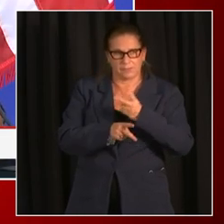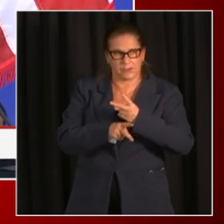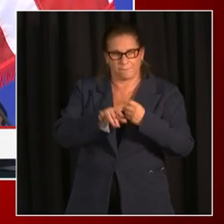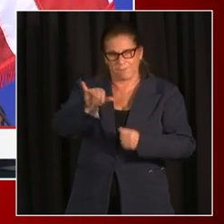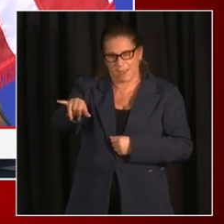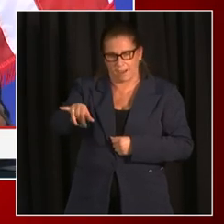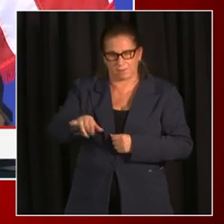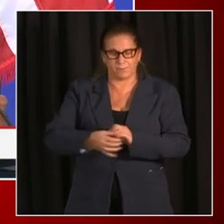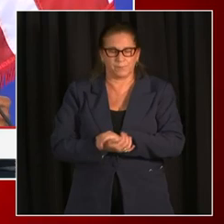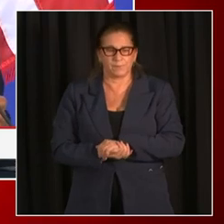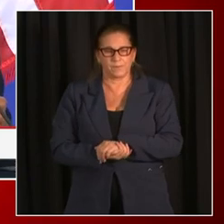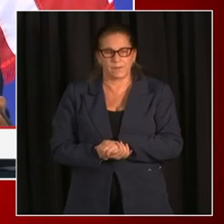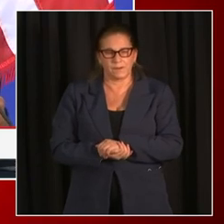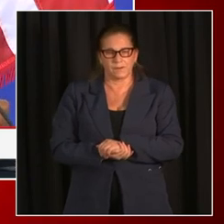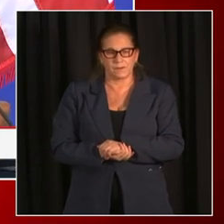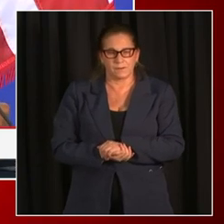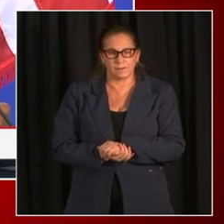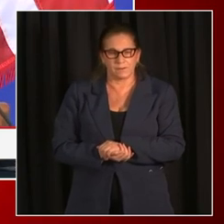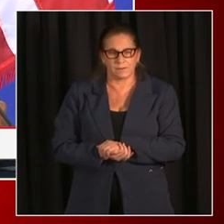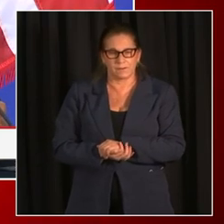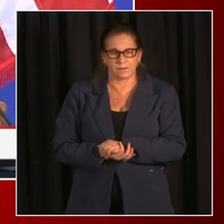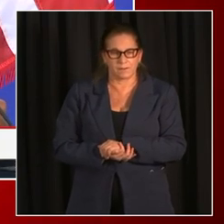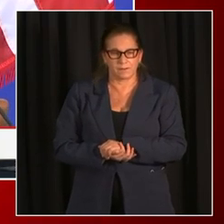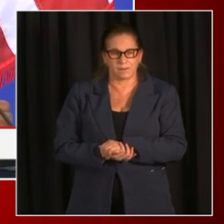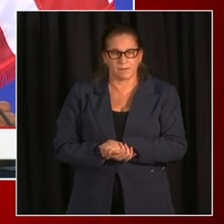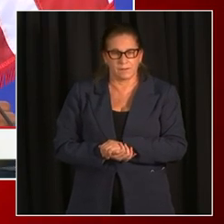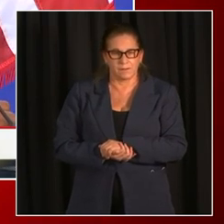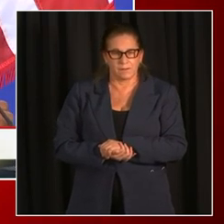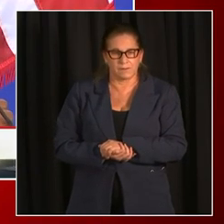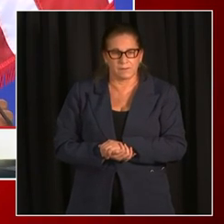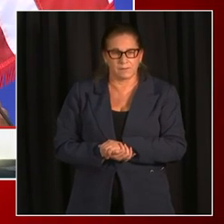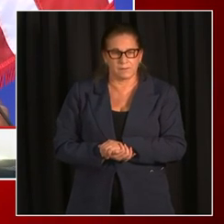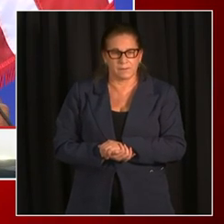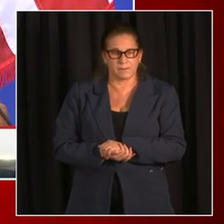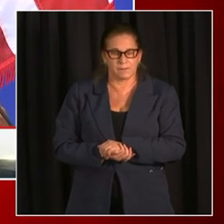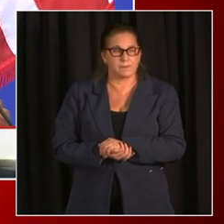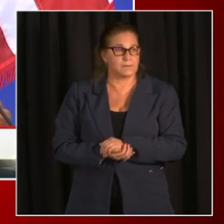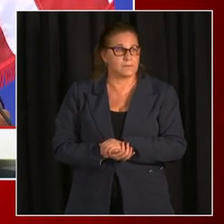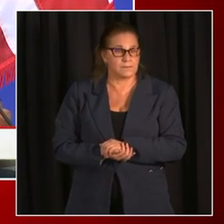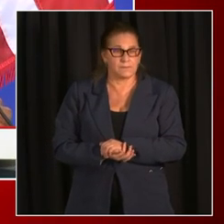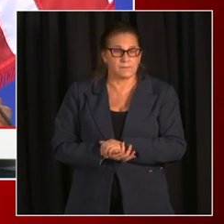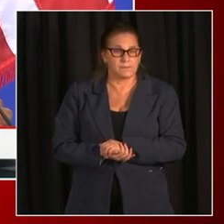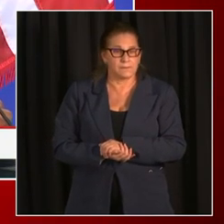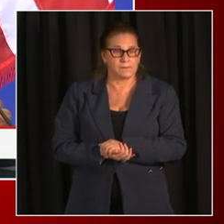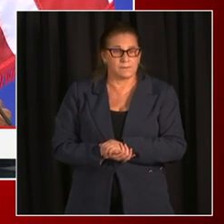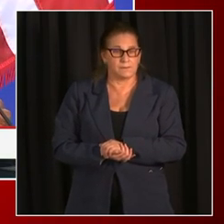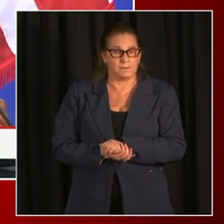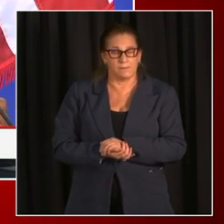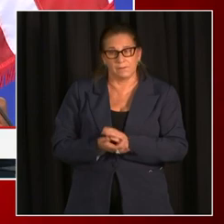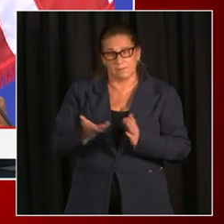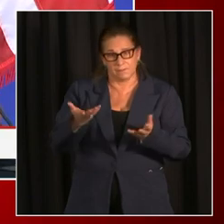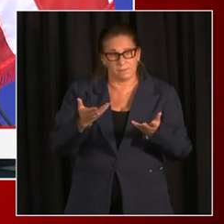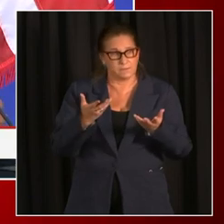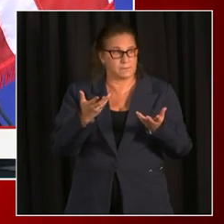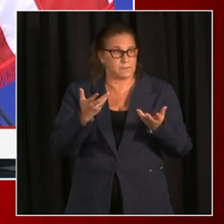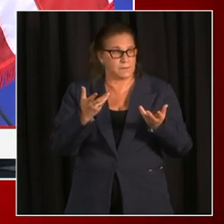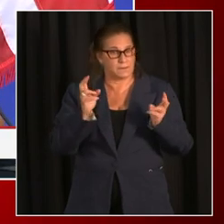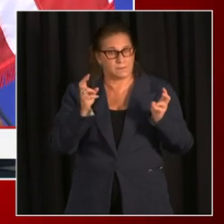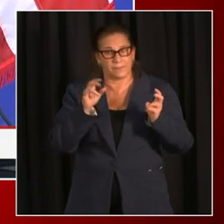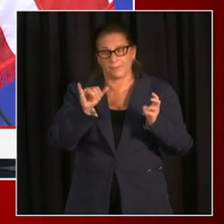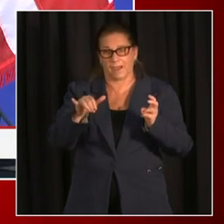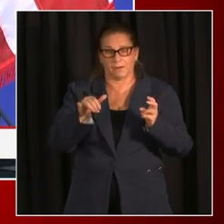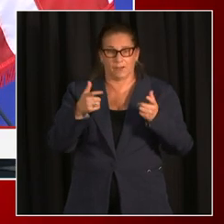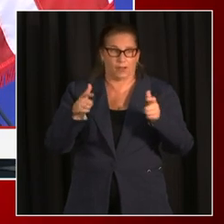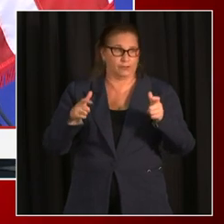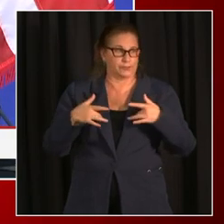they don't respond. Their job has not been to respond to scenes and to do